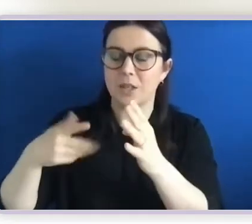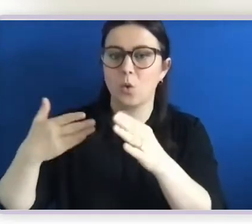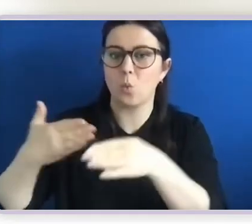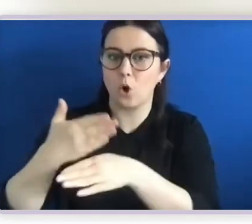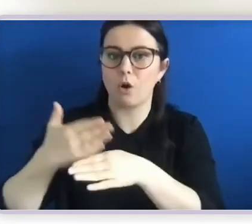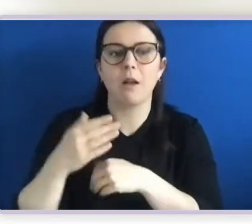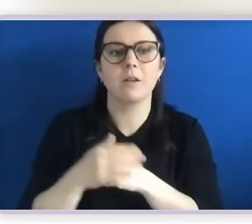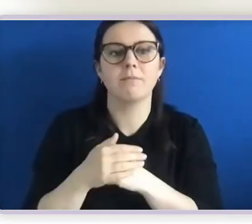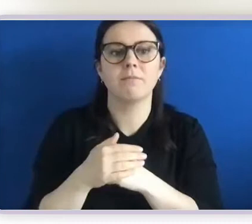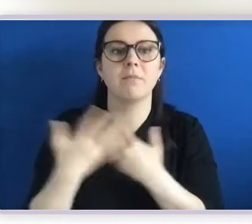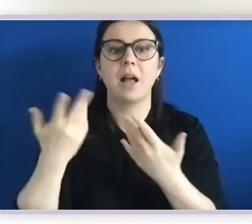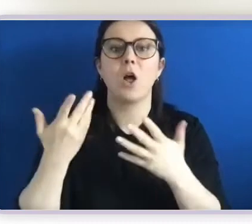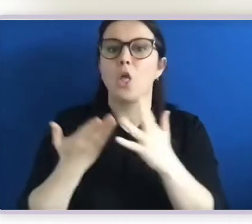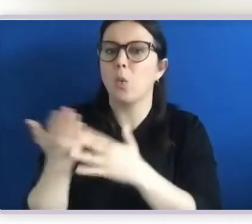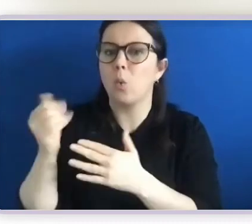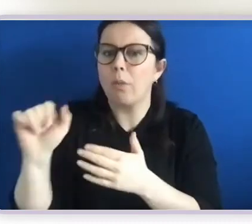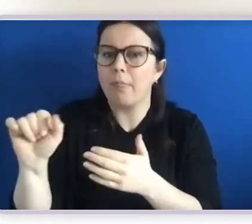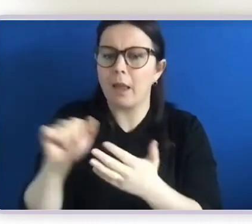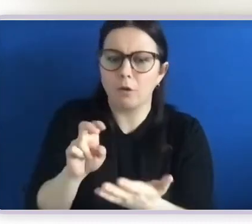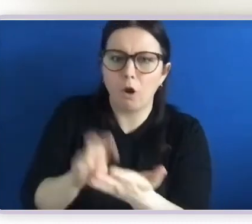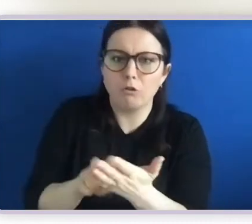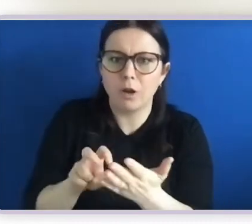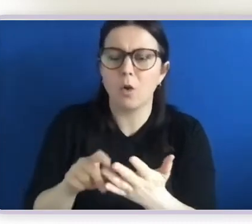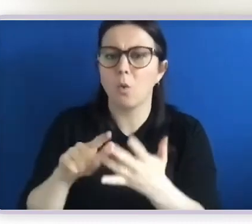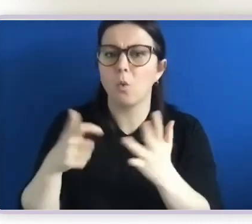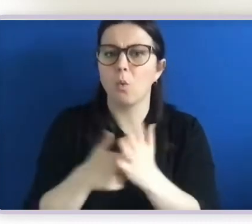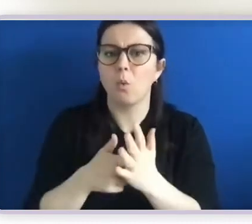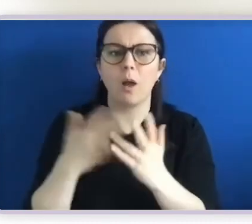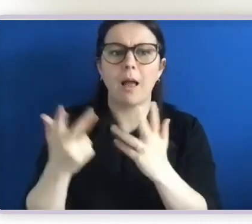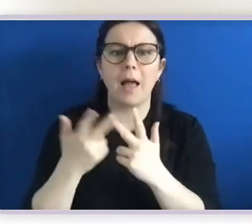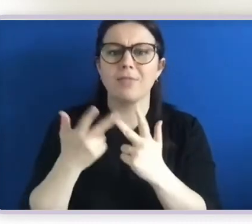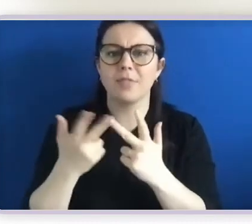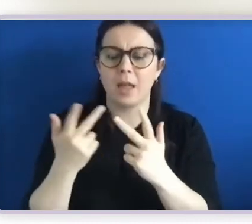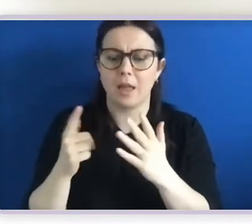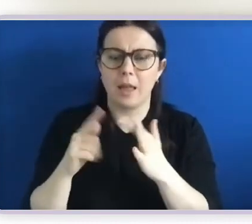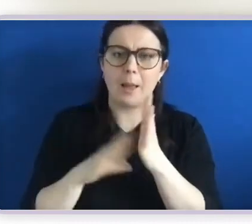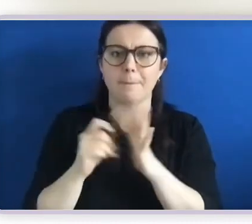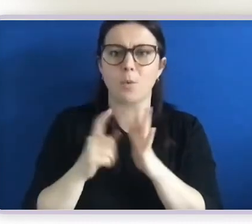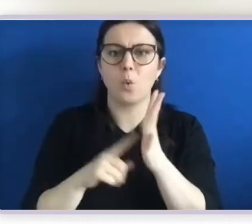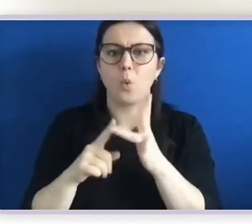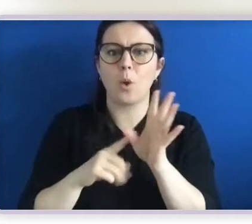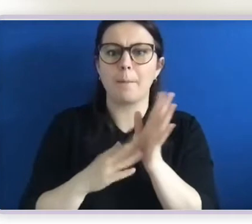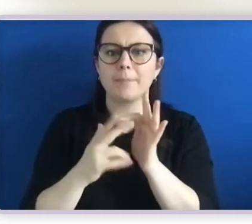sort of employment contract or other sort of employment relationships that are created.